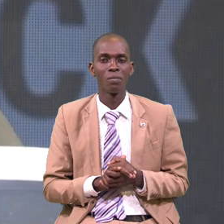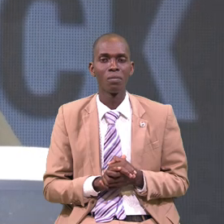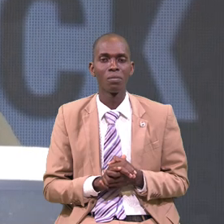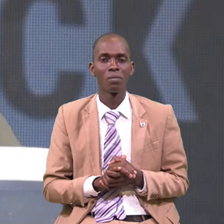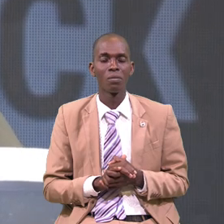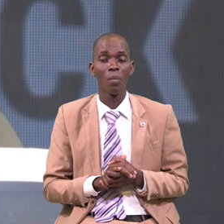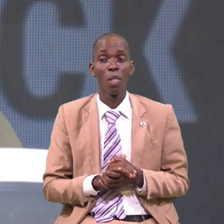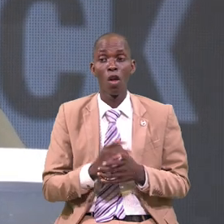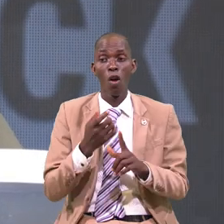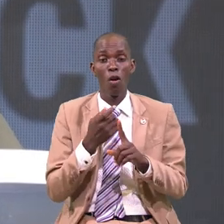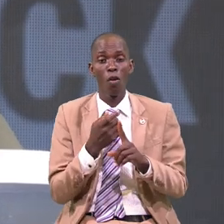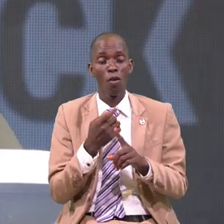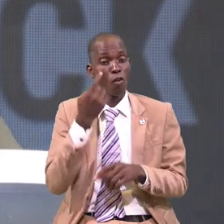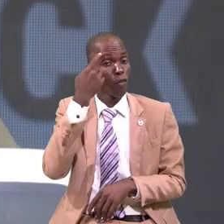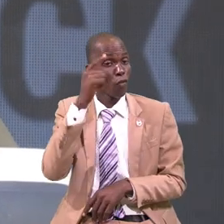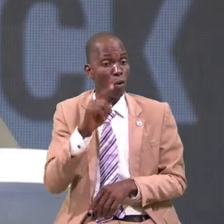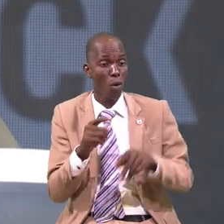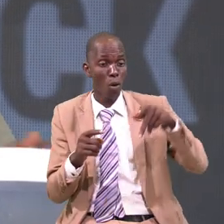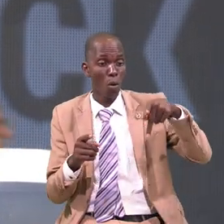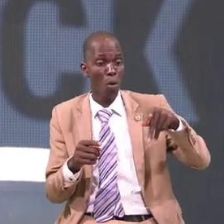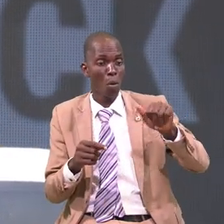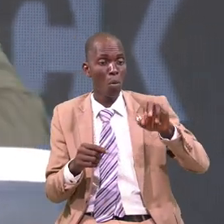For Paul, there was no doubt.